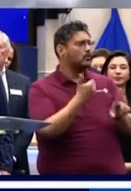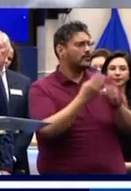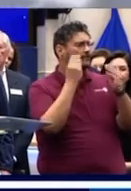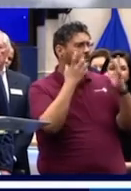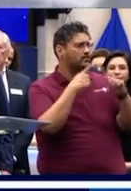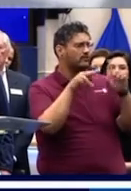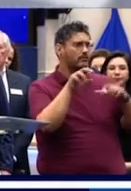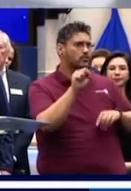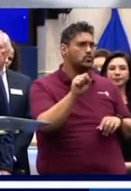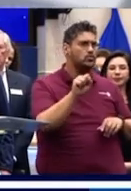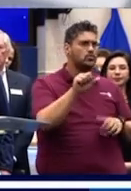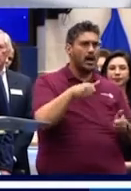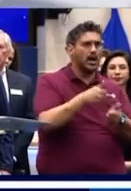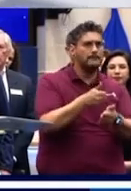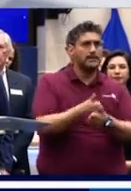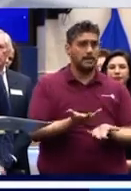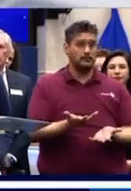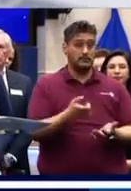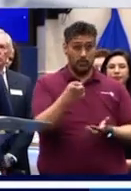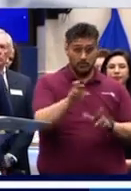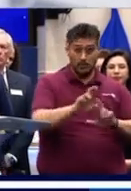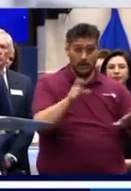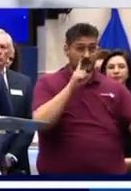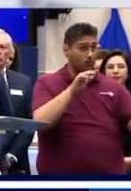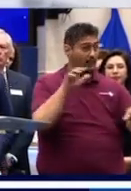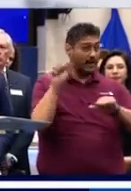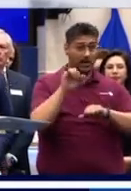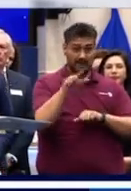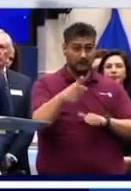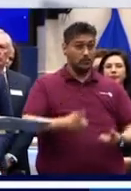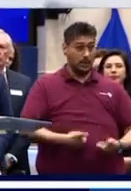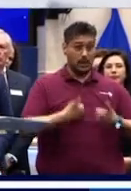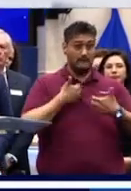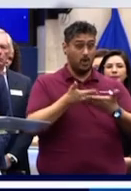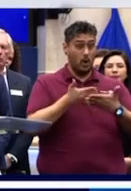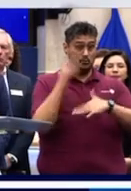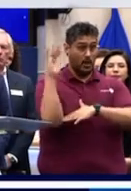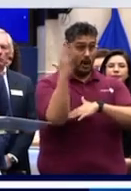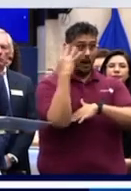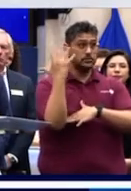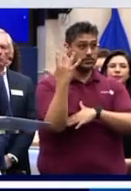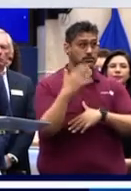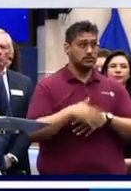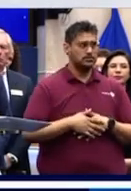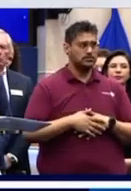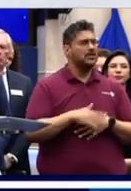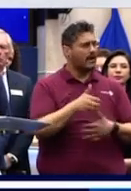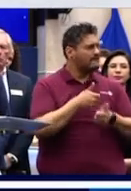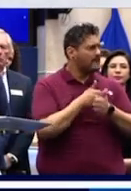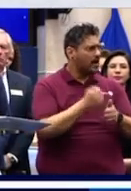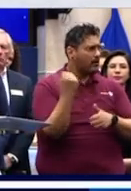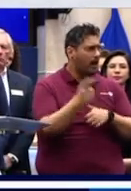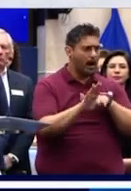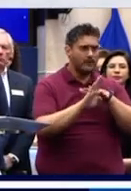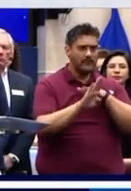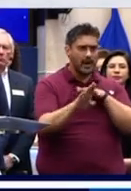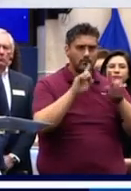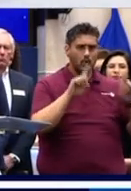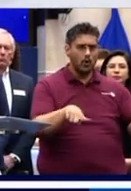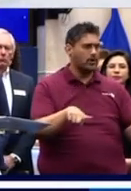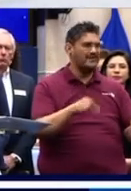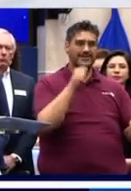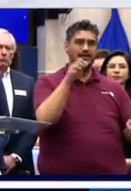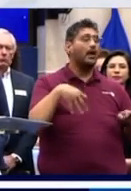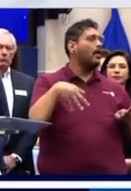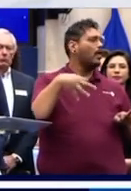updates. Be prepared to evacuate if you live near a wildland area. Follow all evacuation warnings and orders without